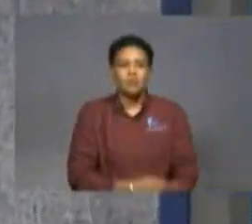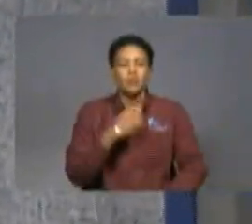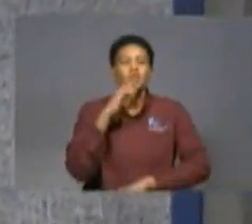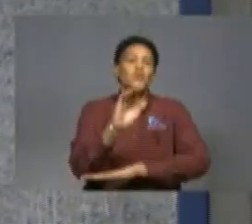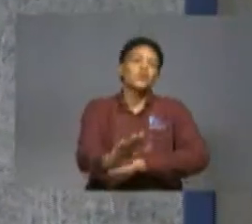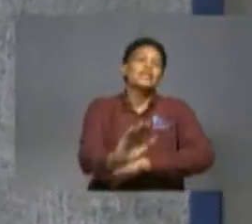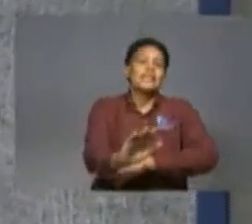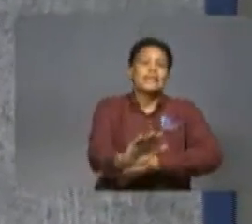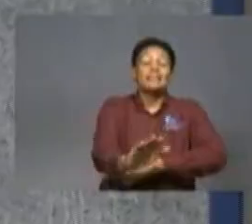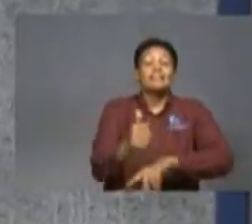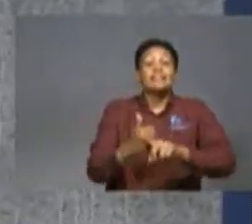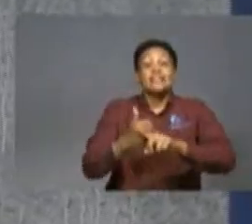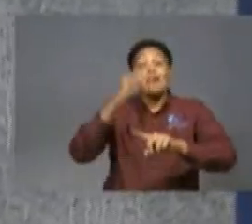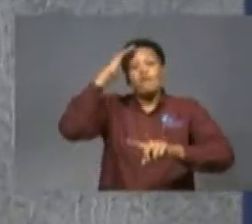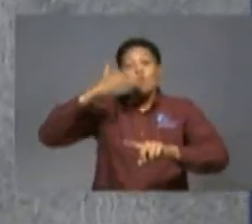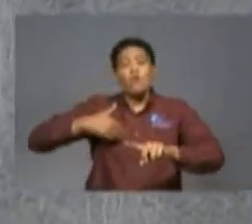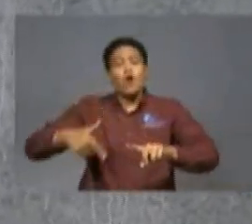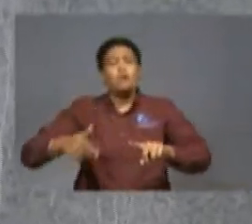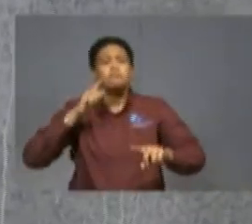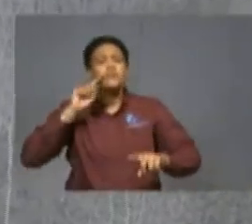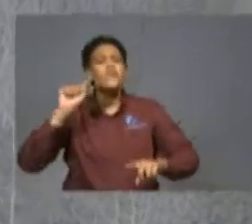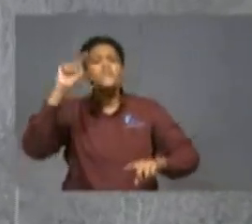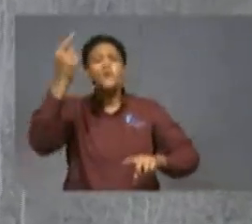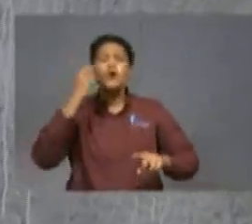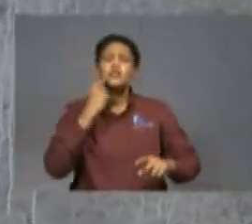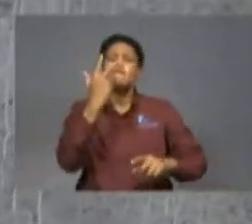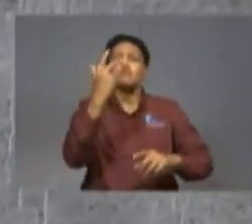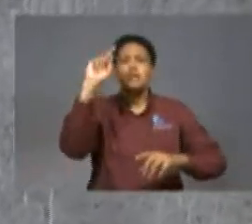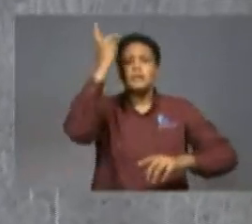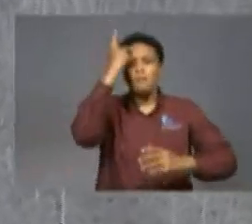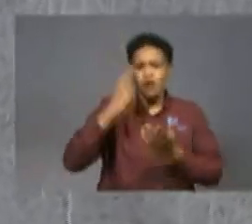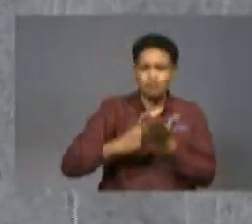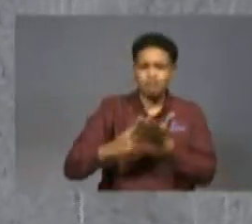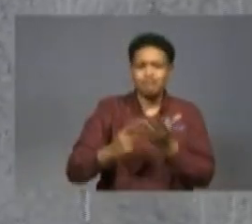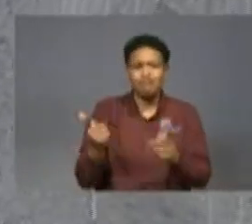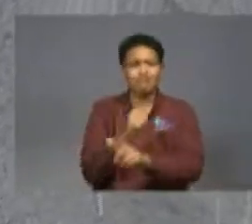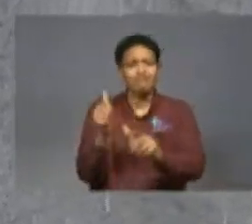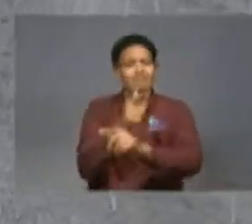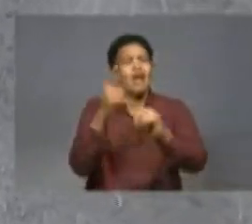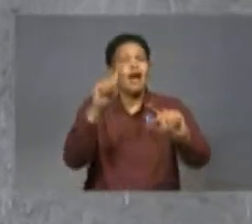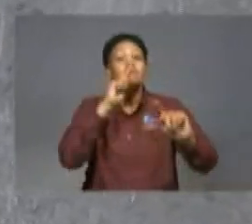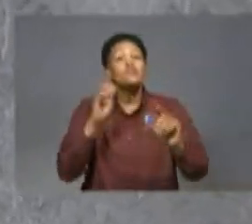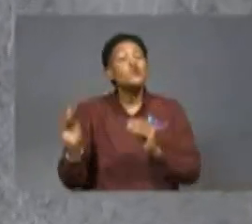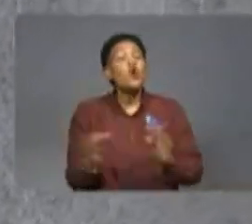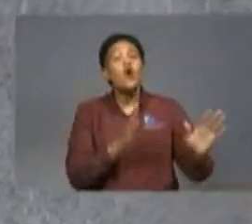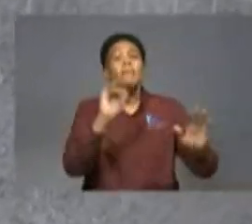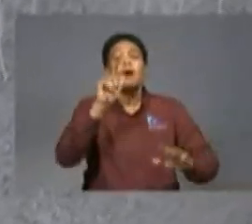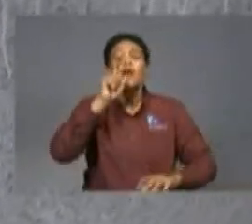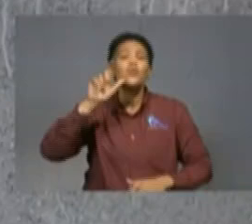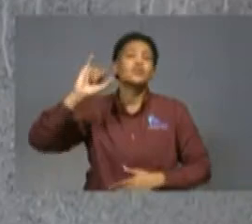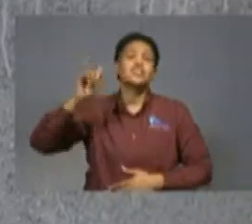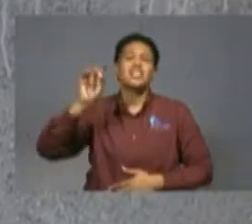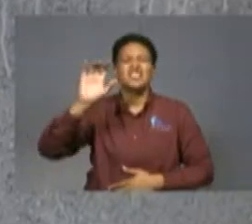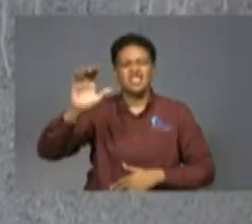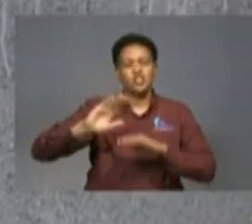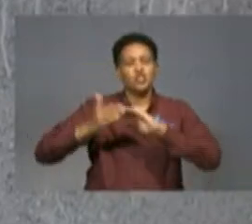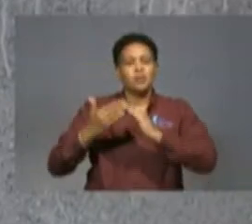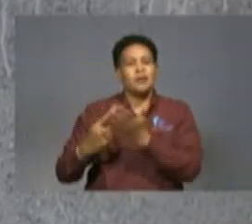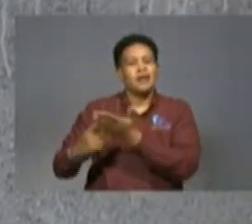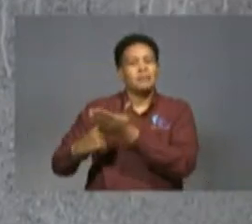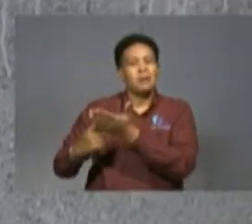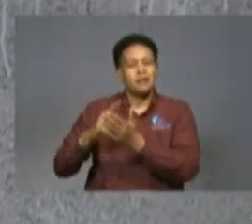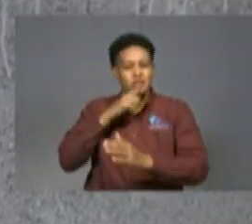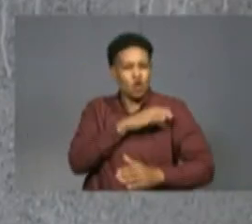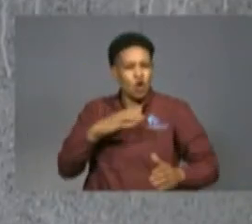Good evening and welcome to the first of 3 political debates organized by the Jamaica Debates Commission and